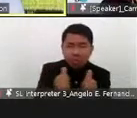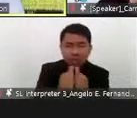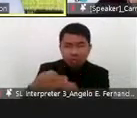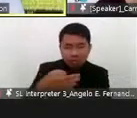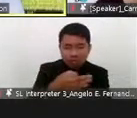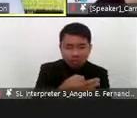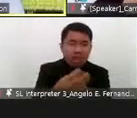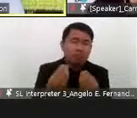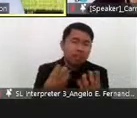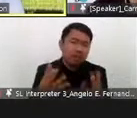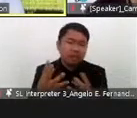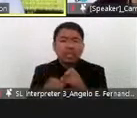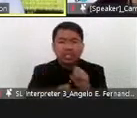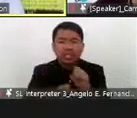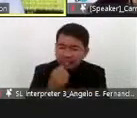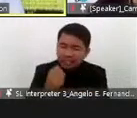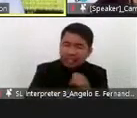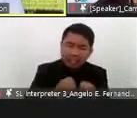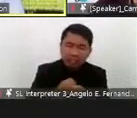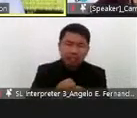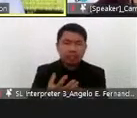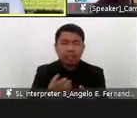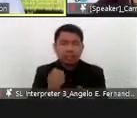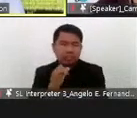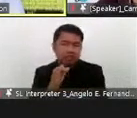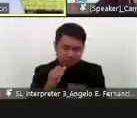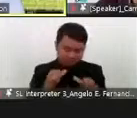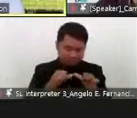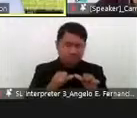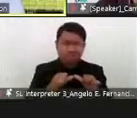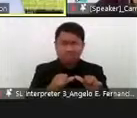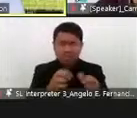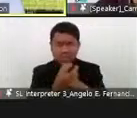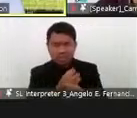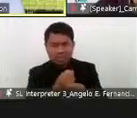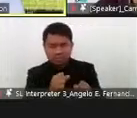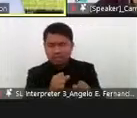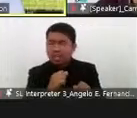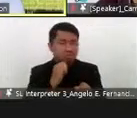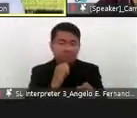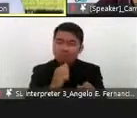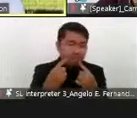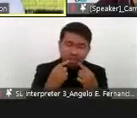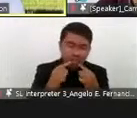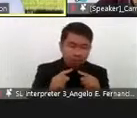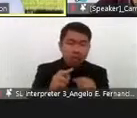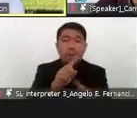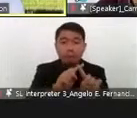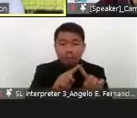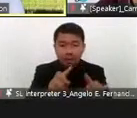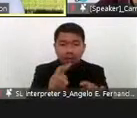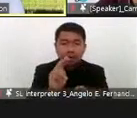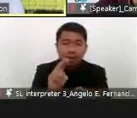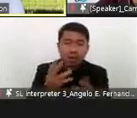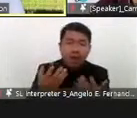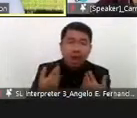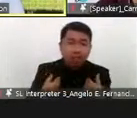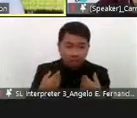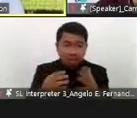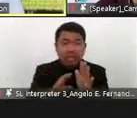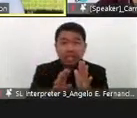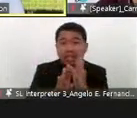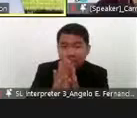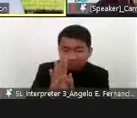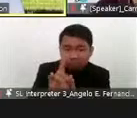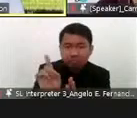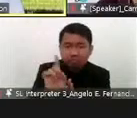generations. And if it weren't sustainable, they would not have survived, of course. But they have developed these sustainable practices. So